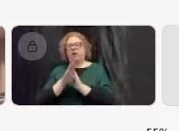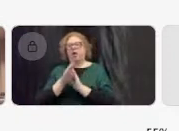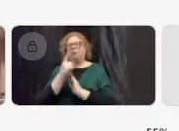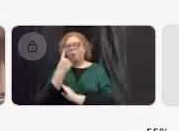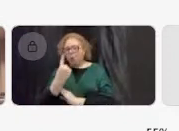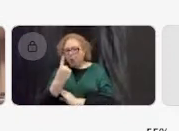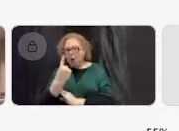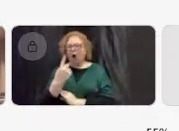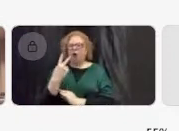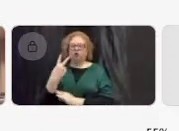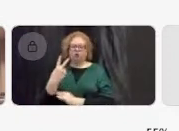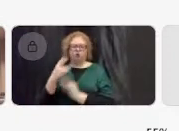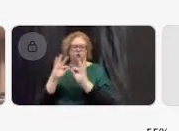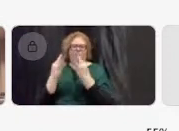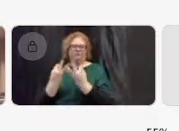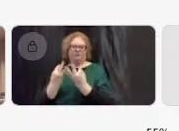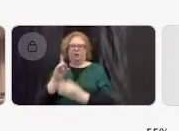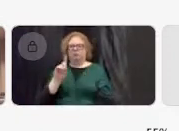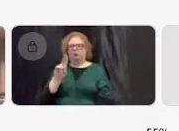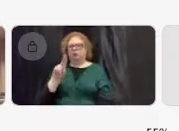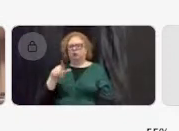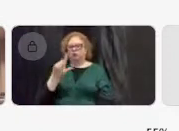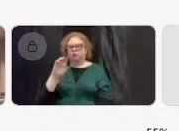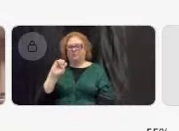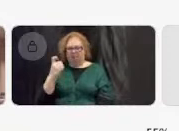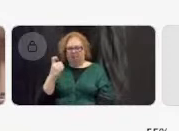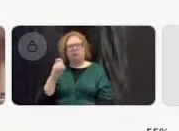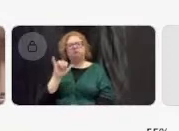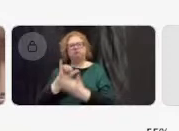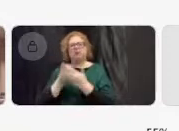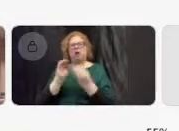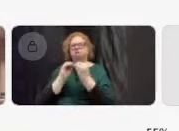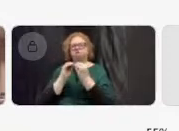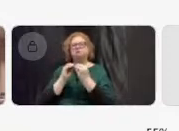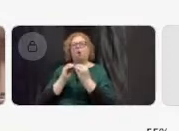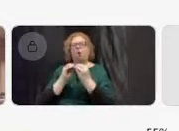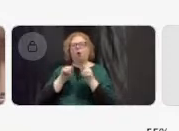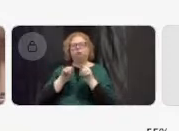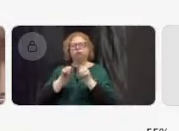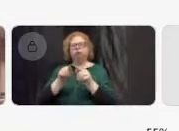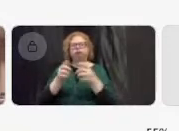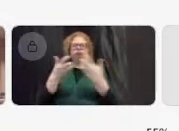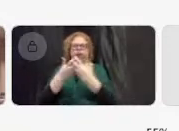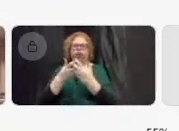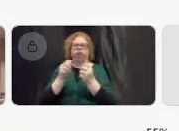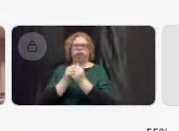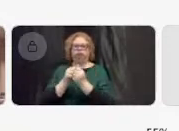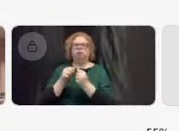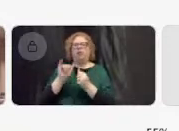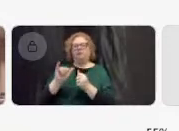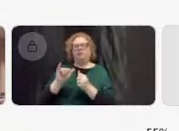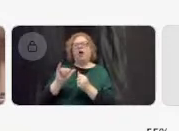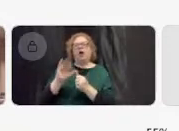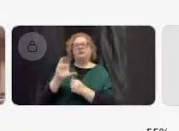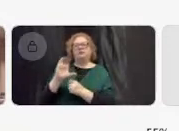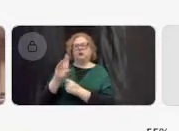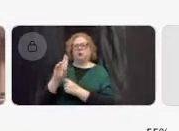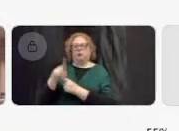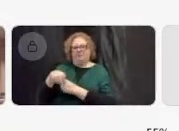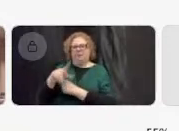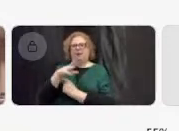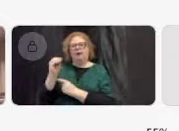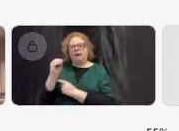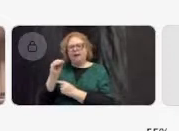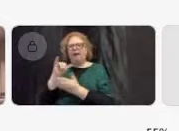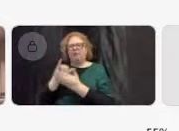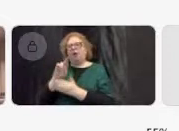residence duplex on the site, which more aligns with the ordinance requirements for conditional use request in the R3 zoning